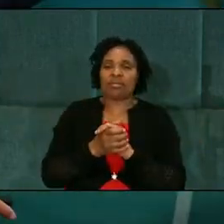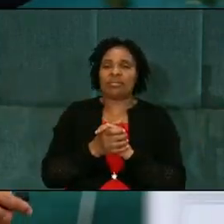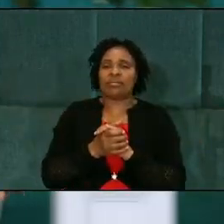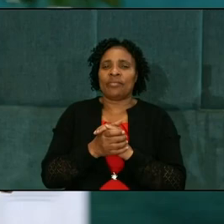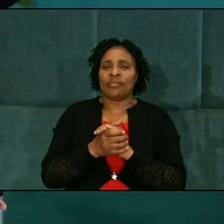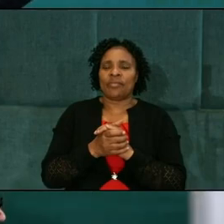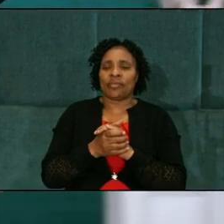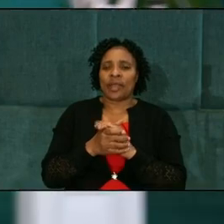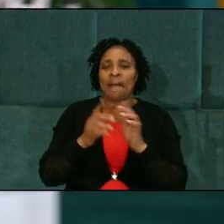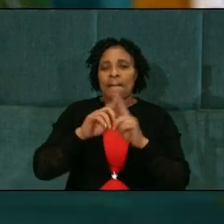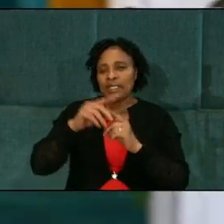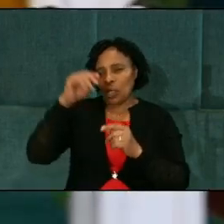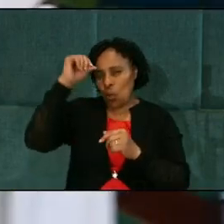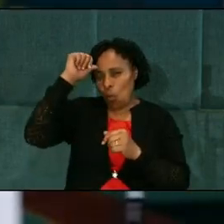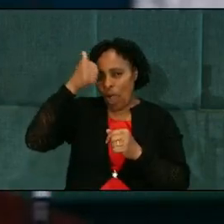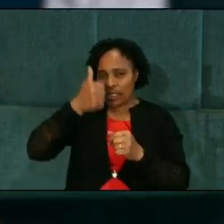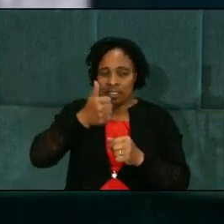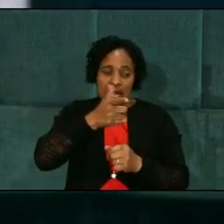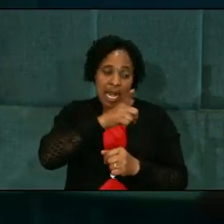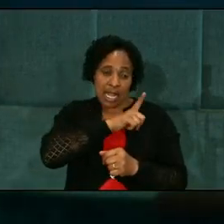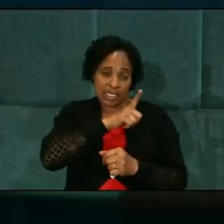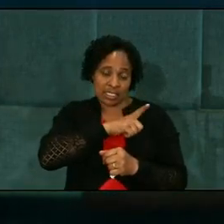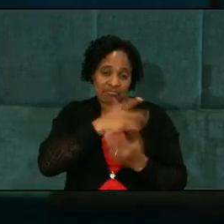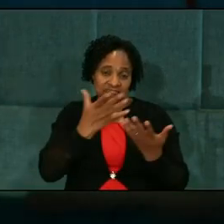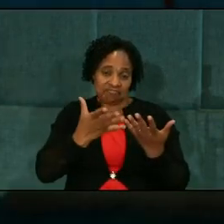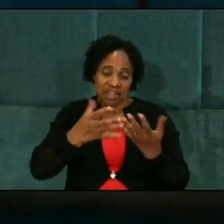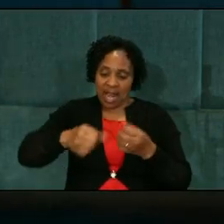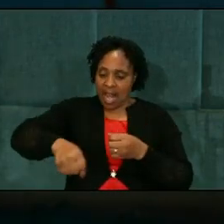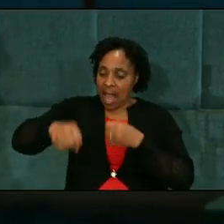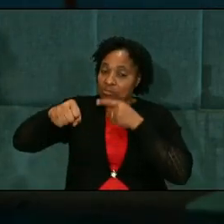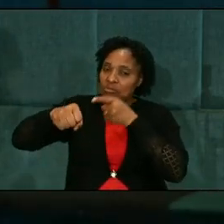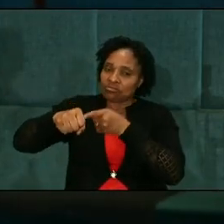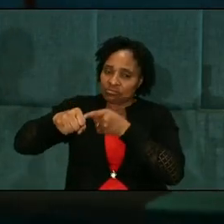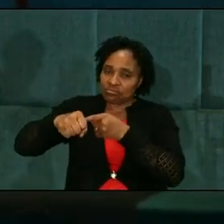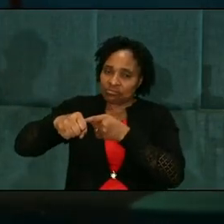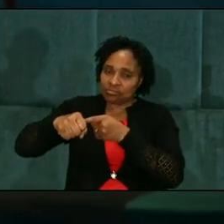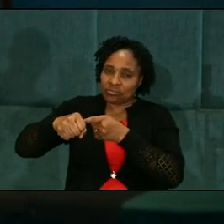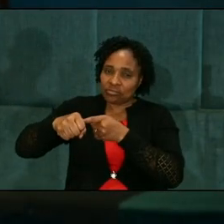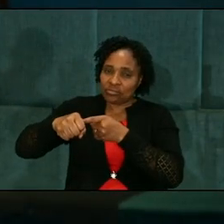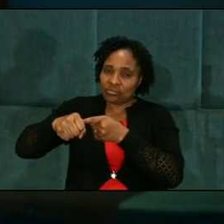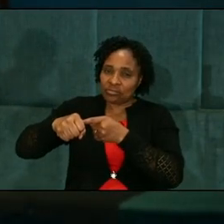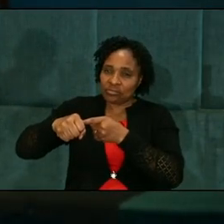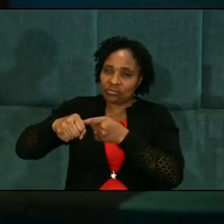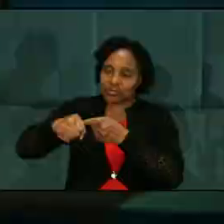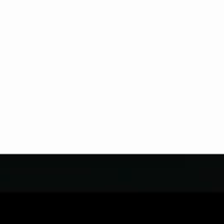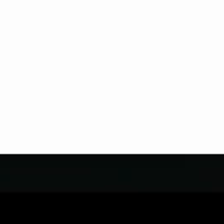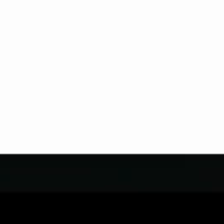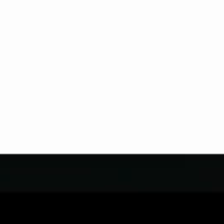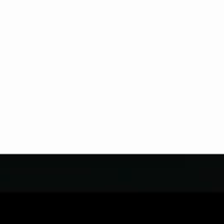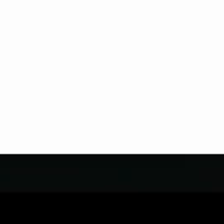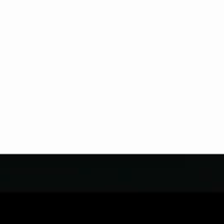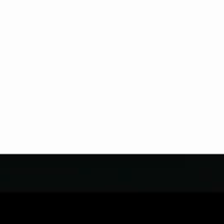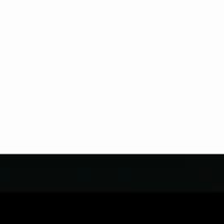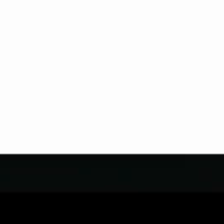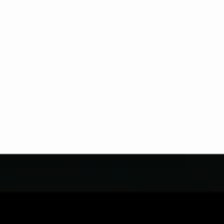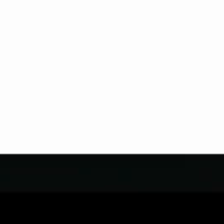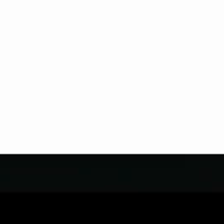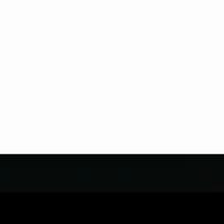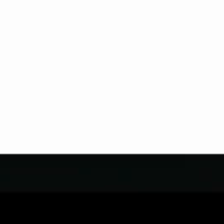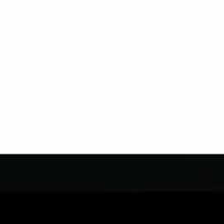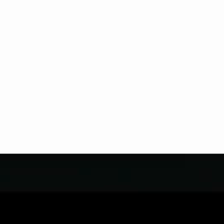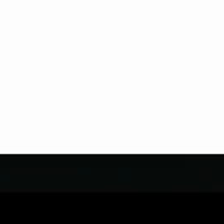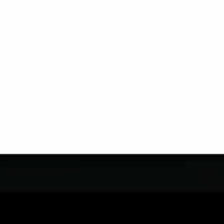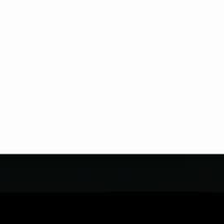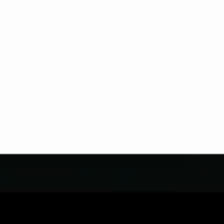But the wives took oil in their lamps, with their lamps. Same problem. Text says, but while the bridegroom